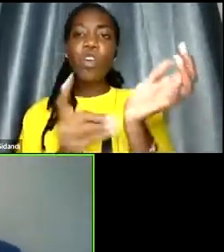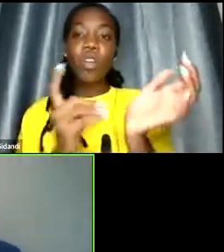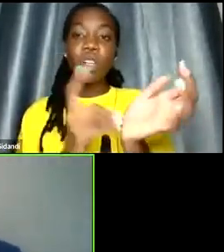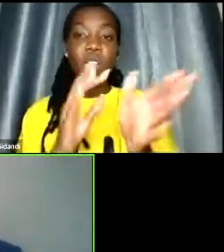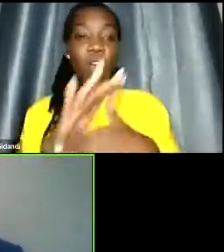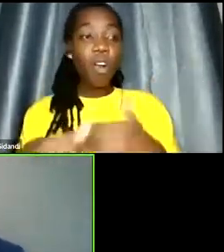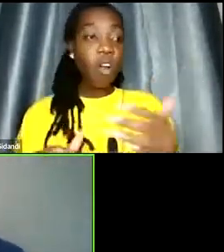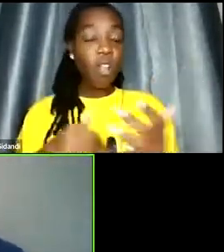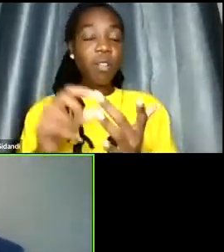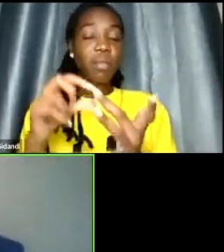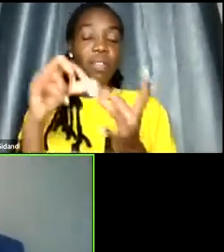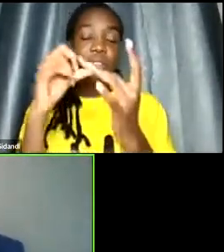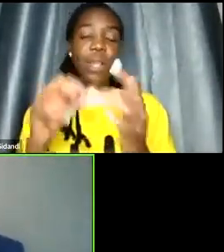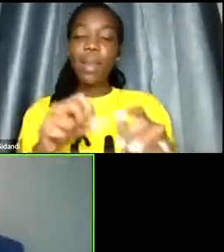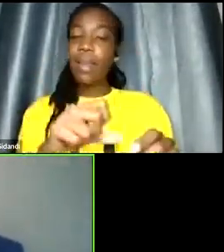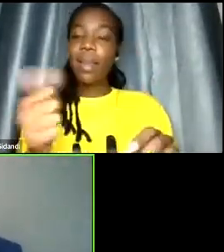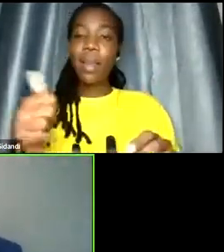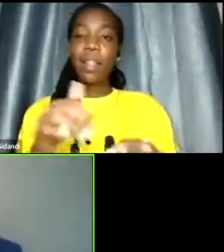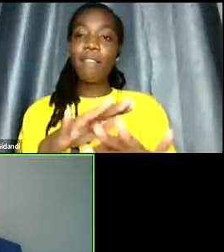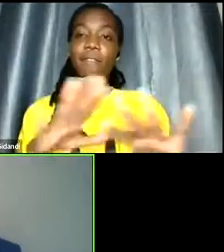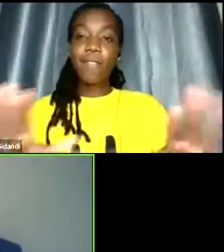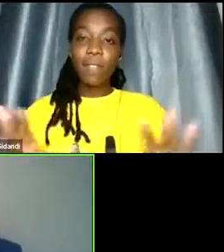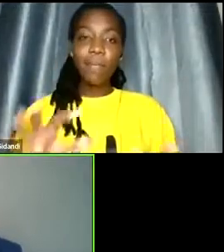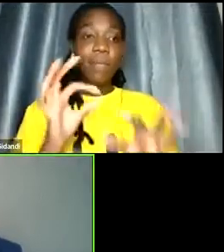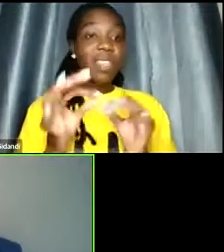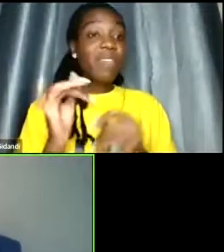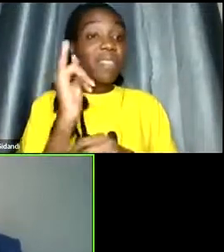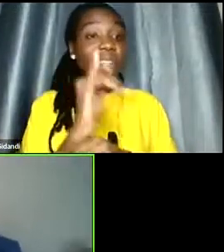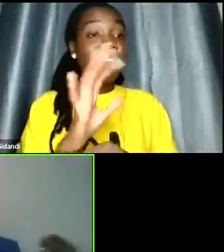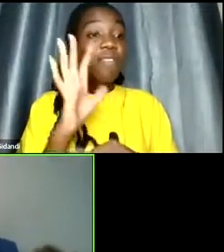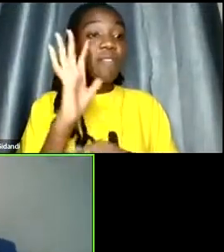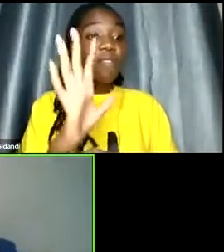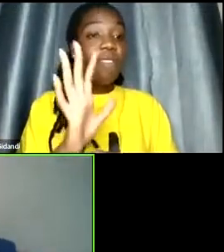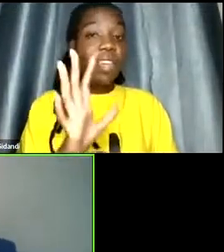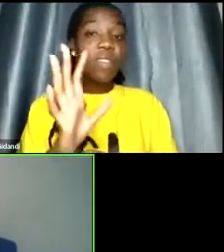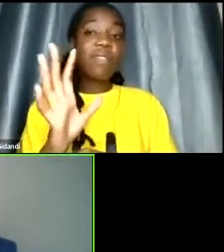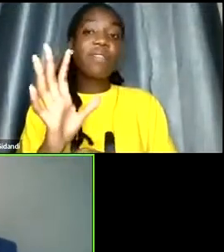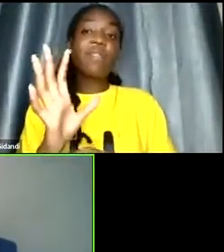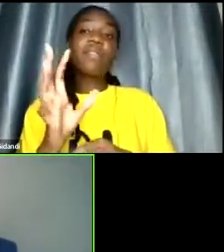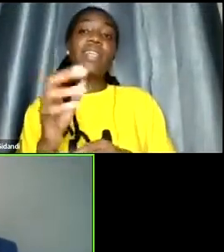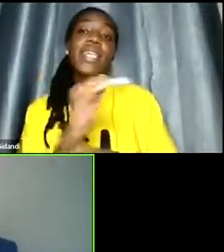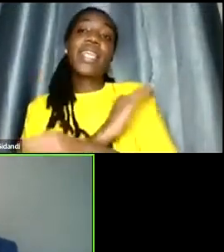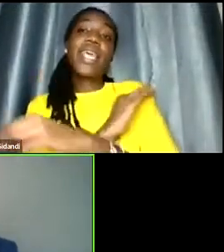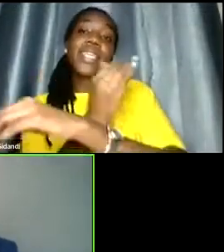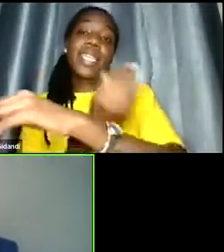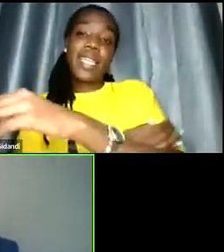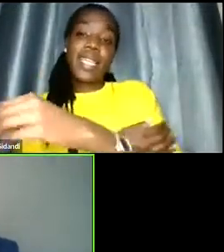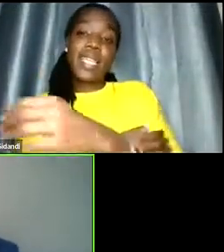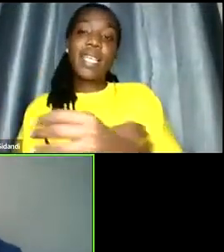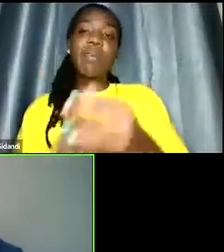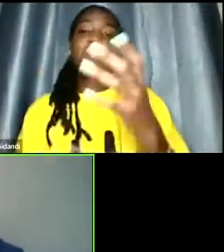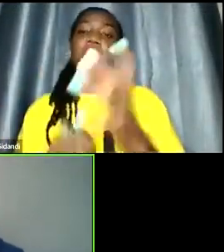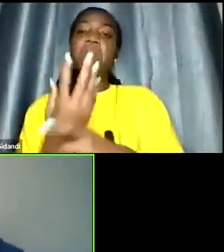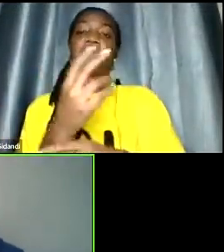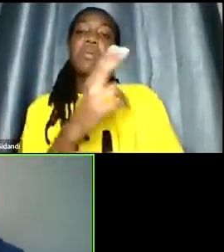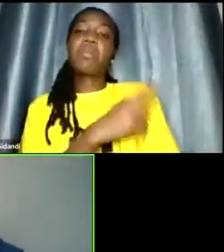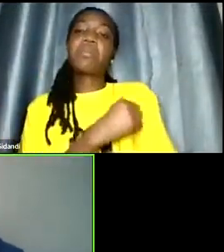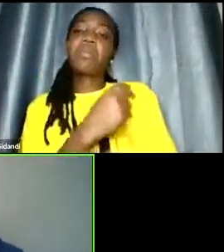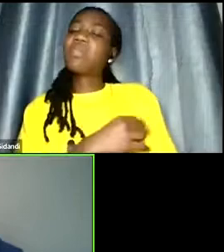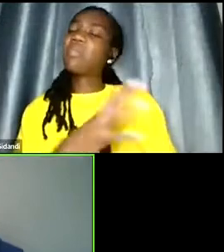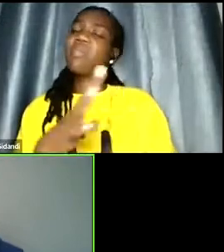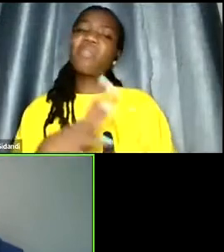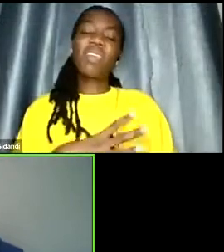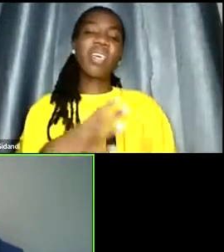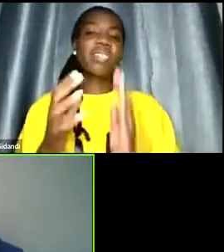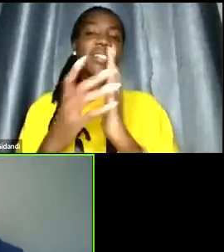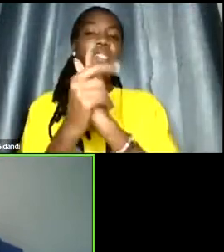field of medicine. Now, if those 5 Nigerian sisters form the hospital, great, they are skilled. But imagine you